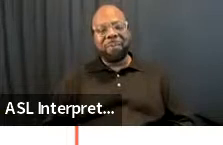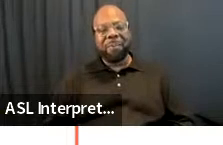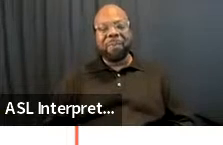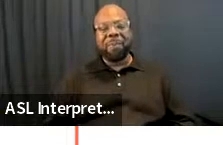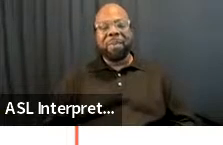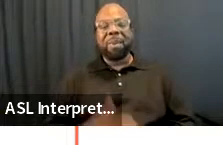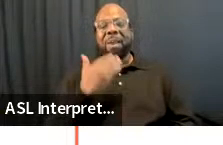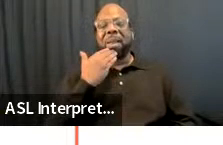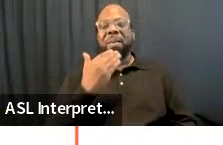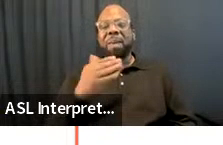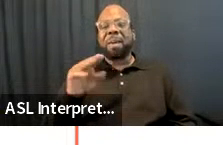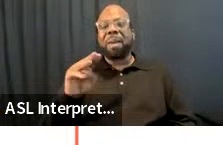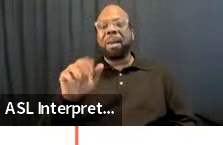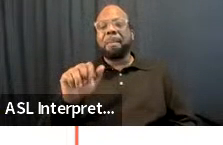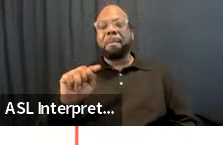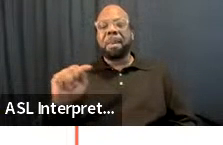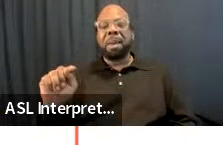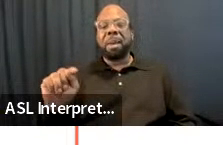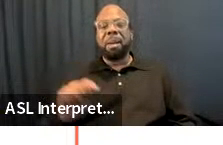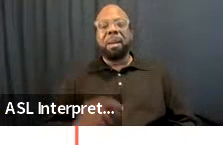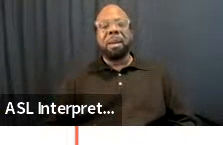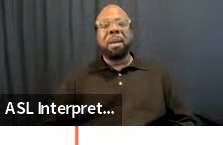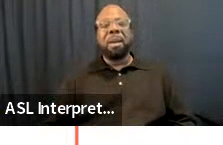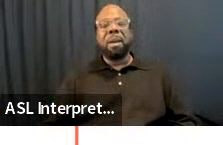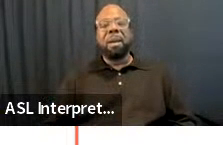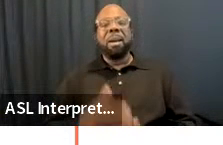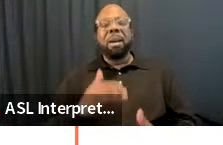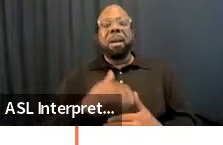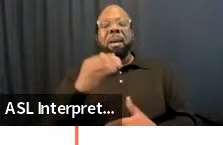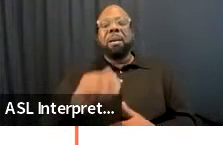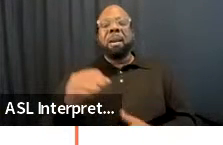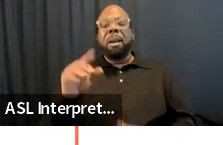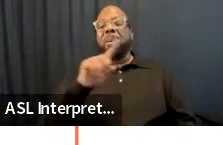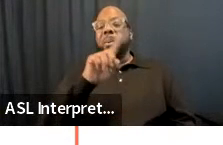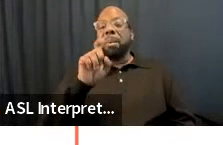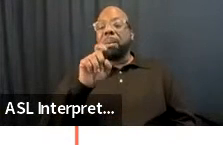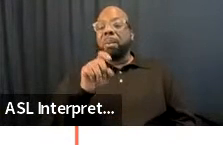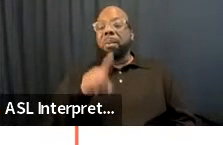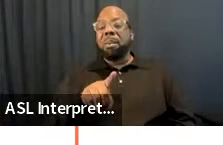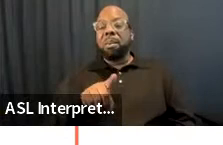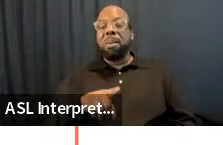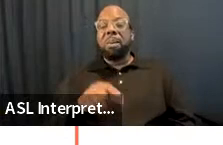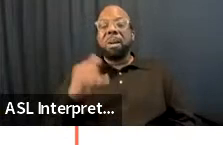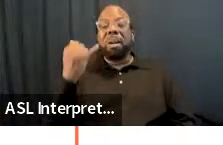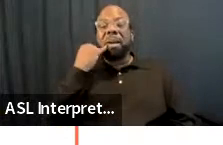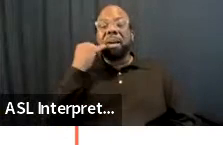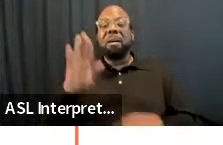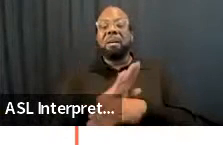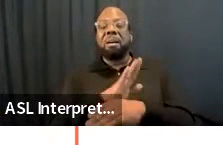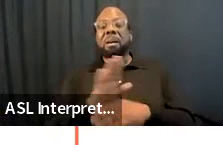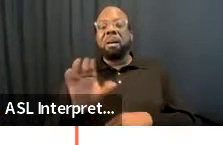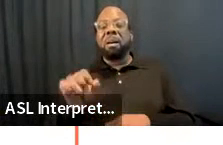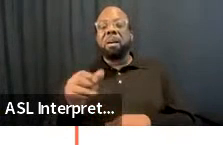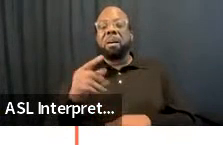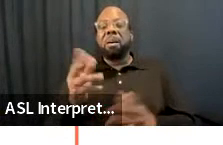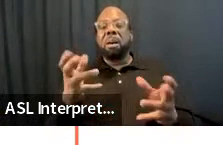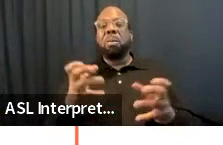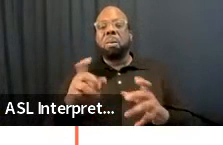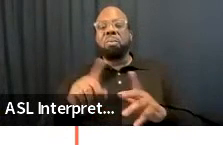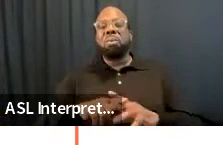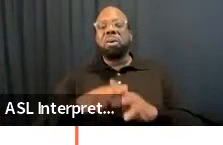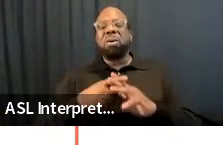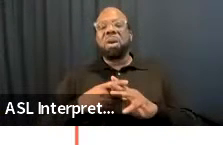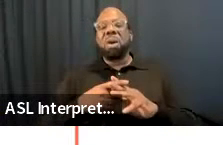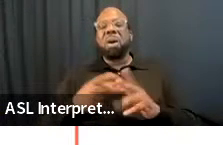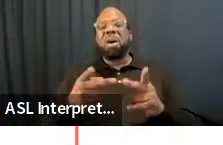Thank you, Matt. So the next question, if an entrepreneur wants to activate a space as a pop-up